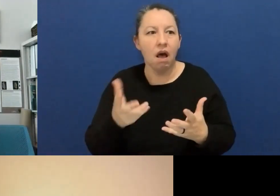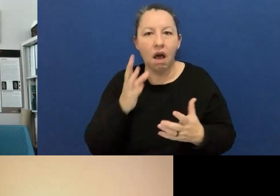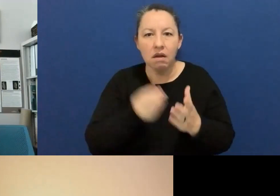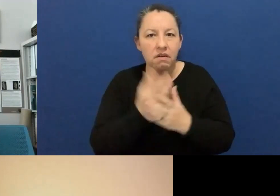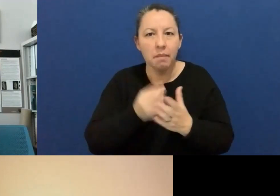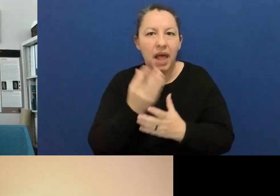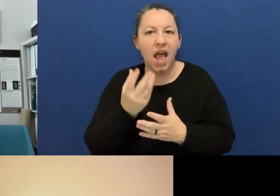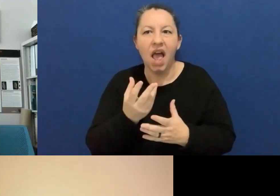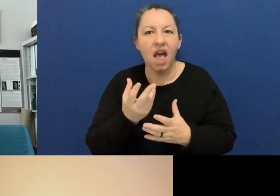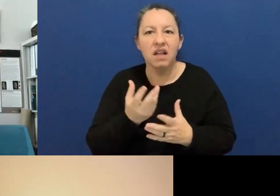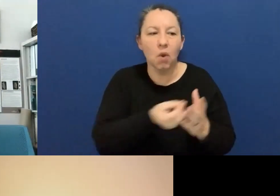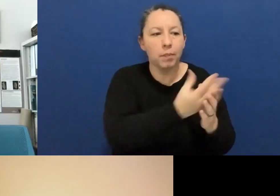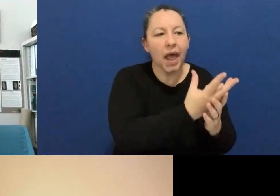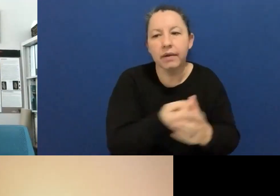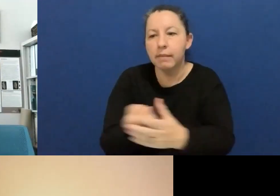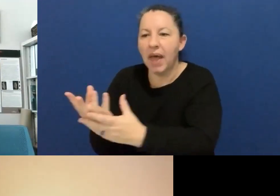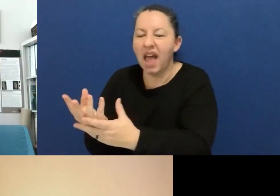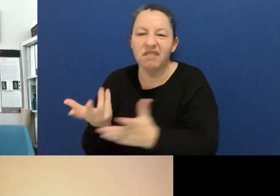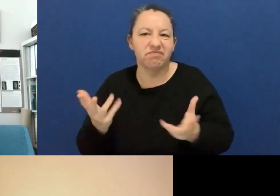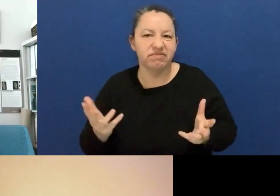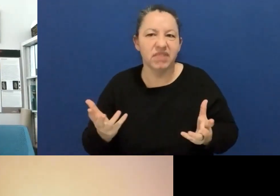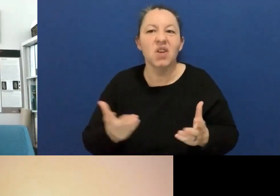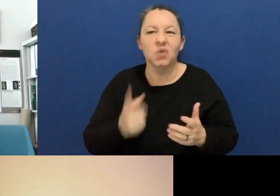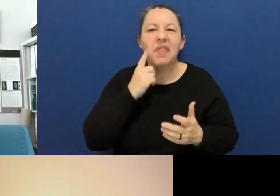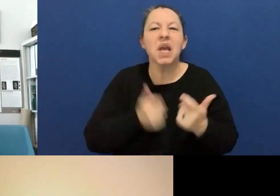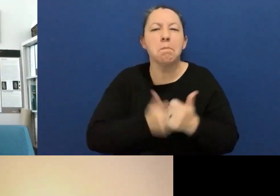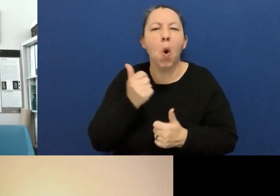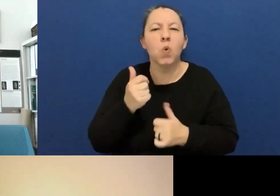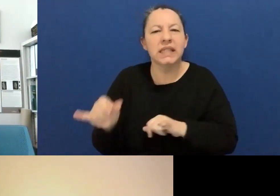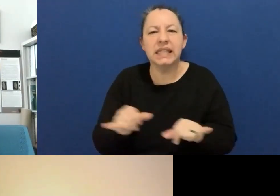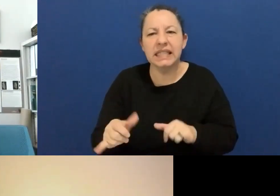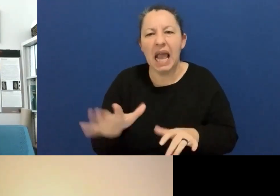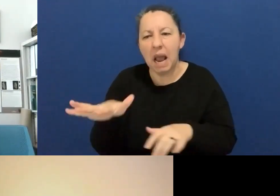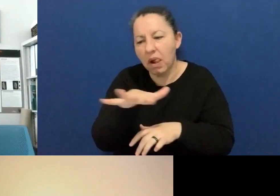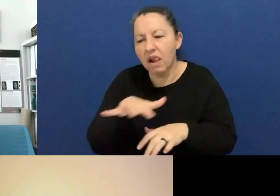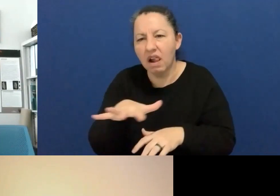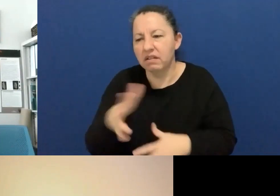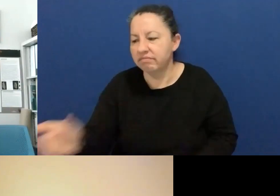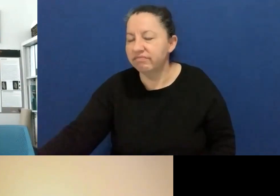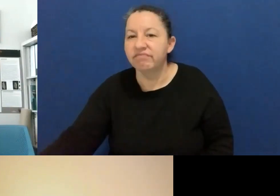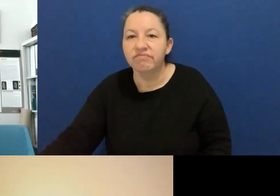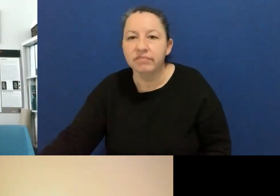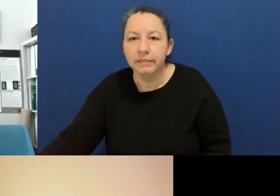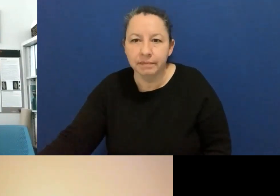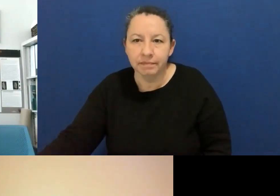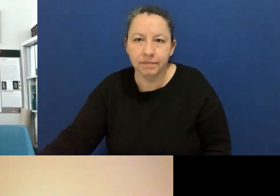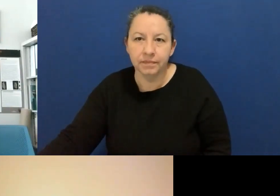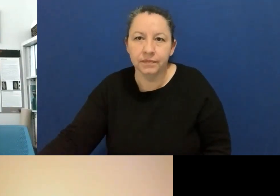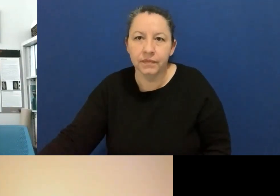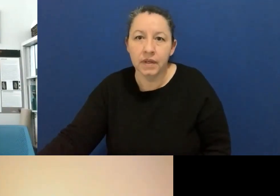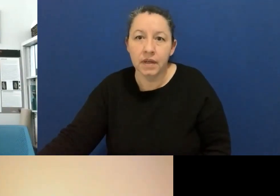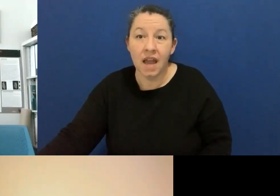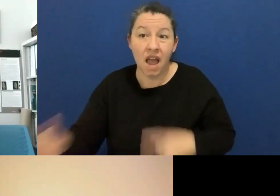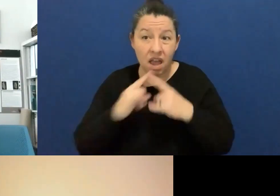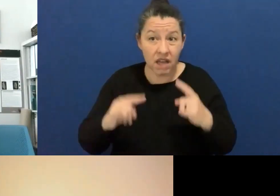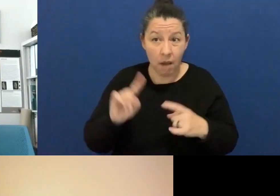random plants in the Wadi. So we're going to go with mostly. And scams are men only? I